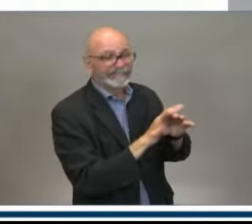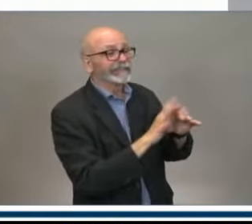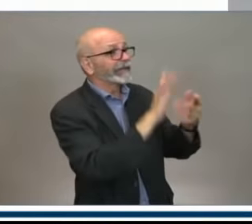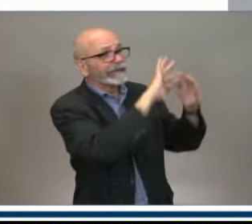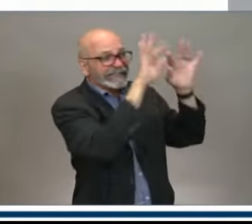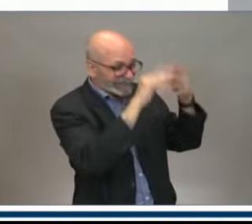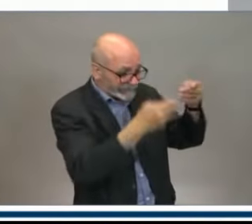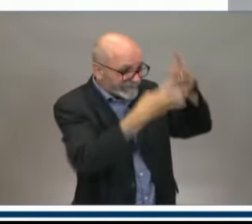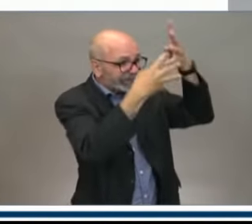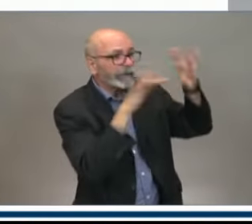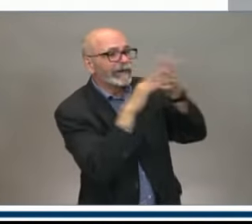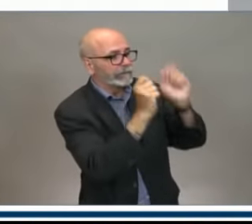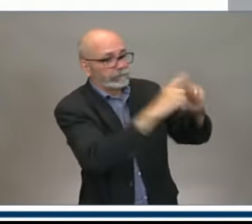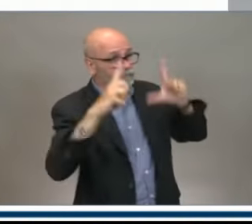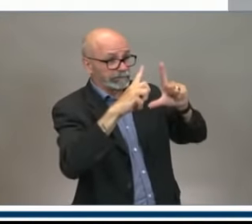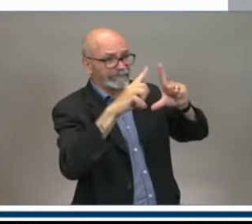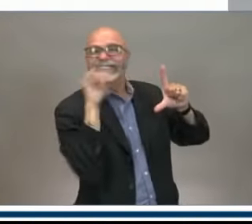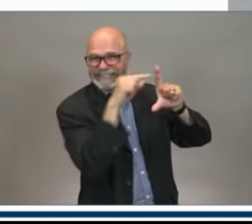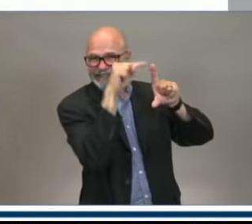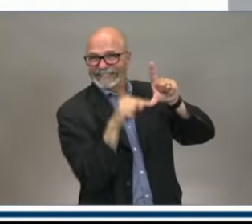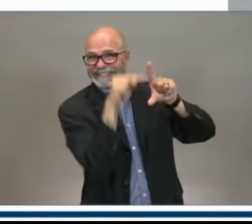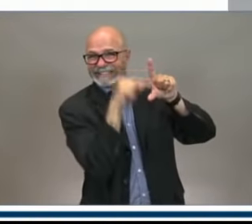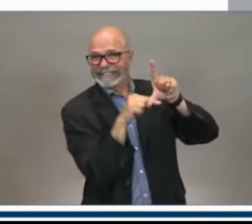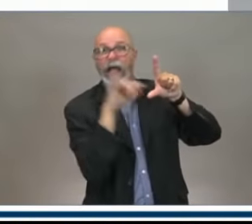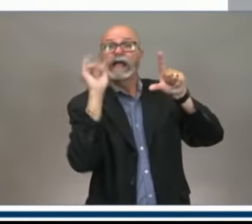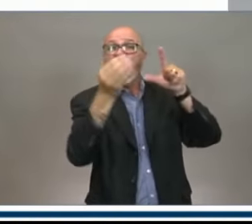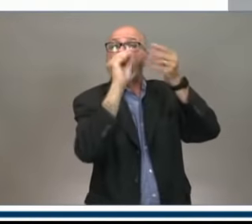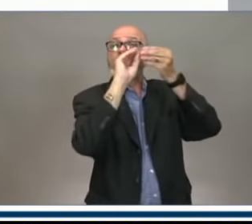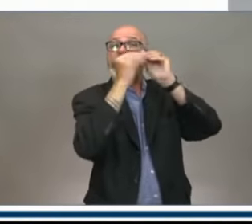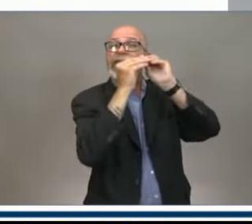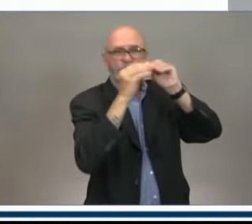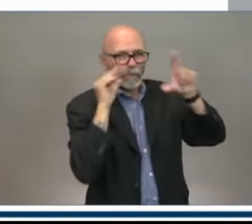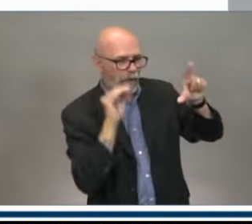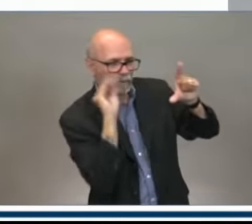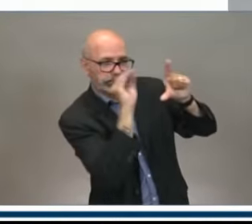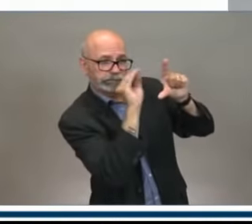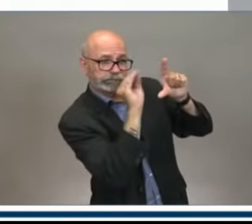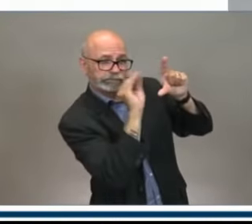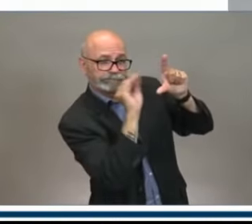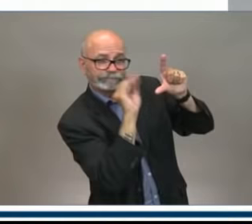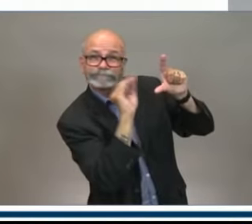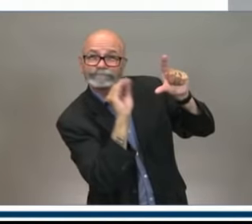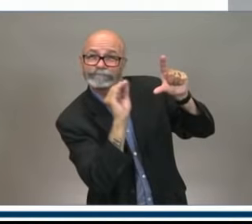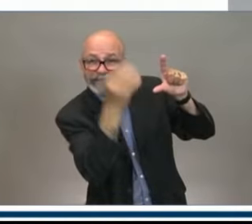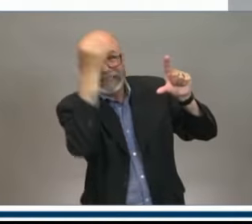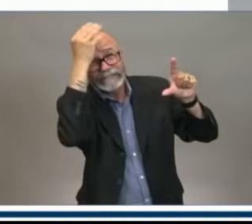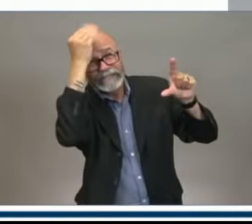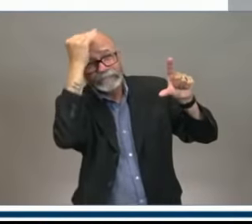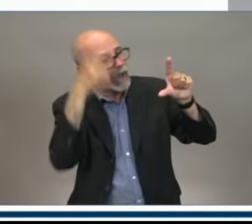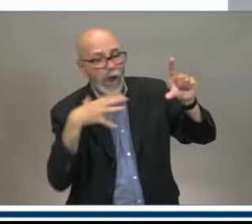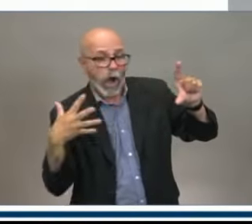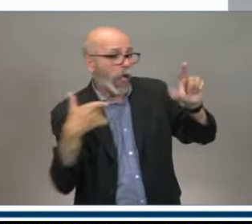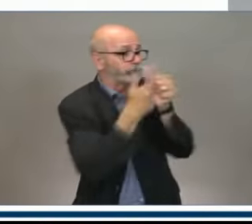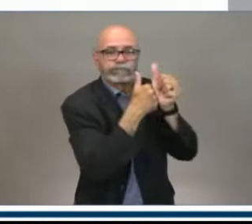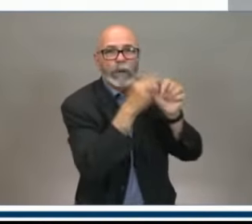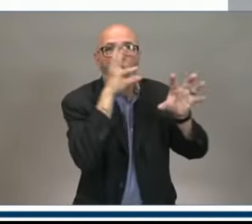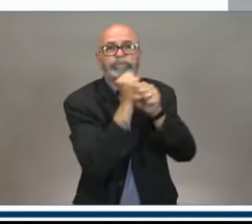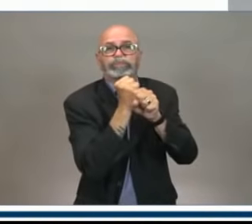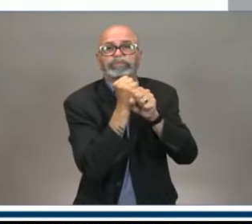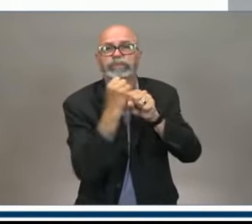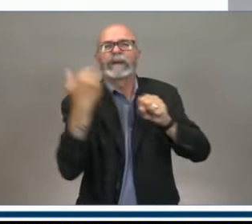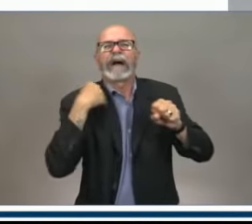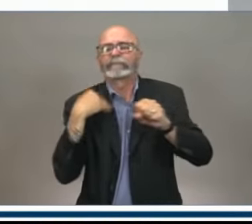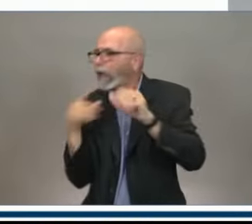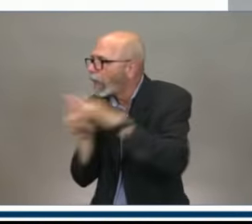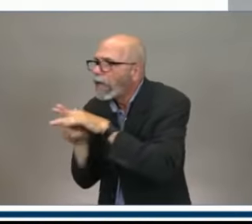work. They're the most up-to-date and comprehensive COVID-19 data, and we've resolved all the discrepancies